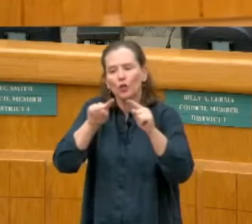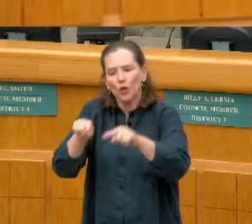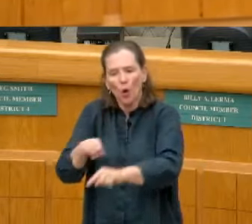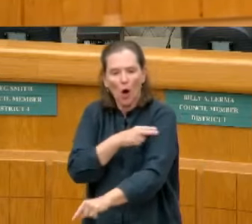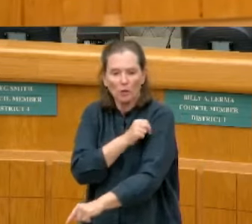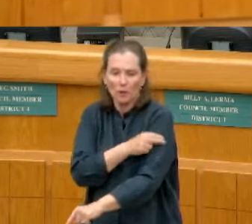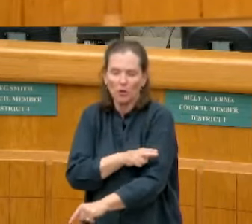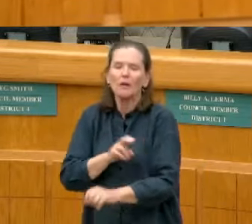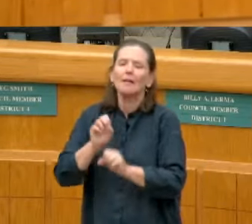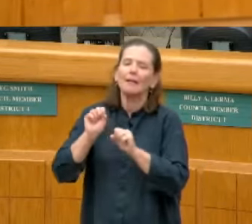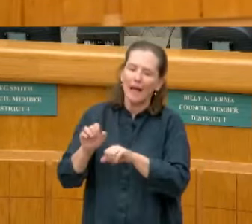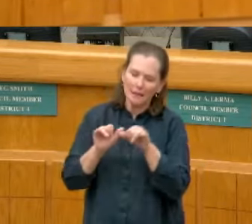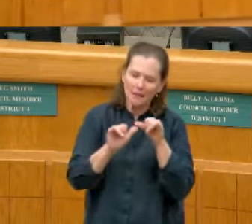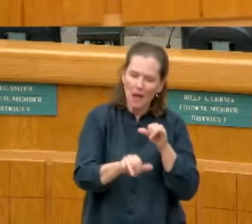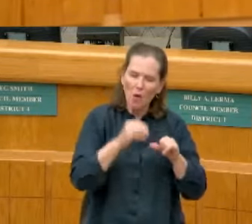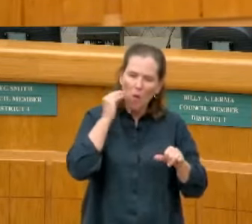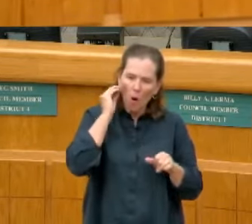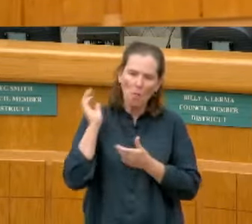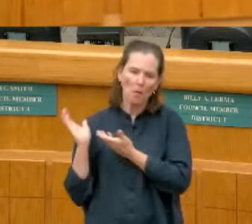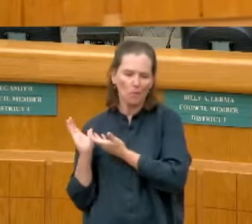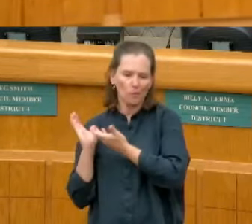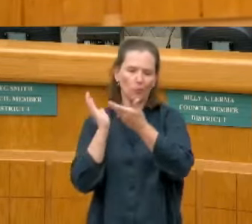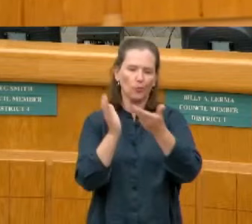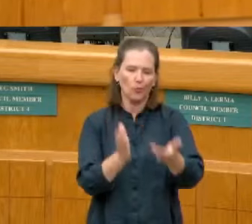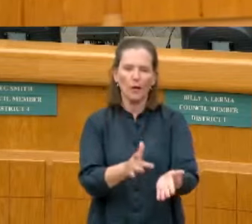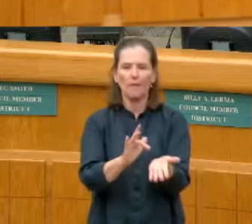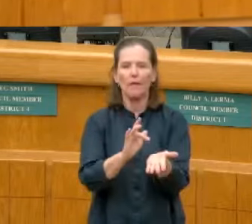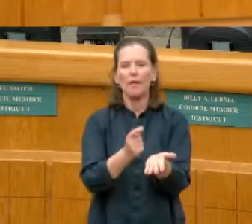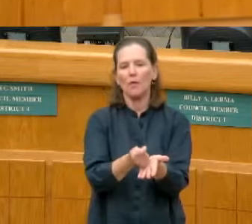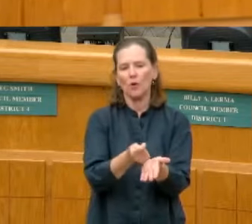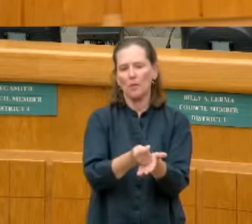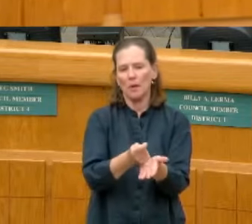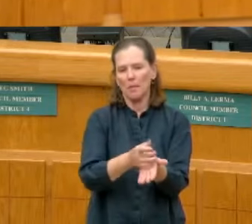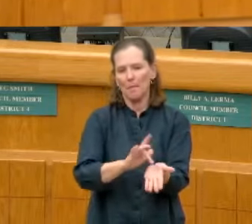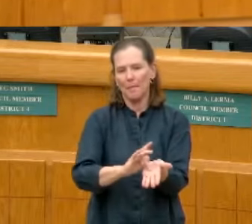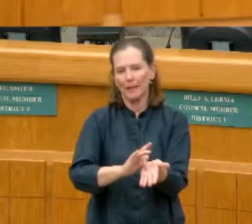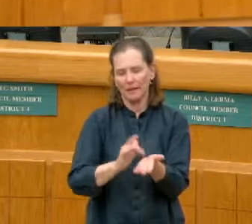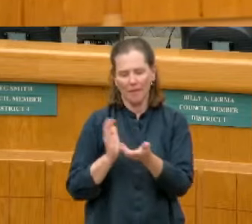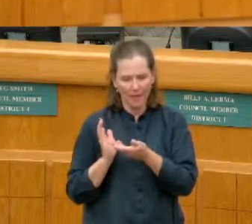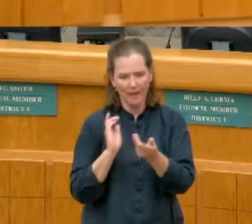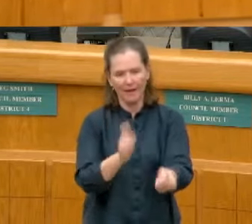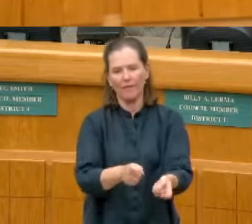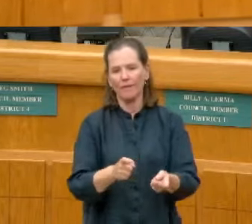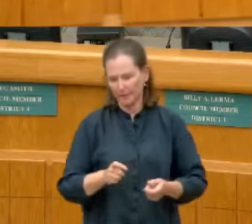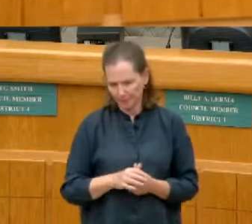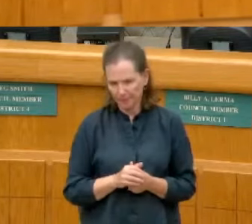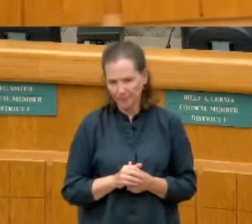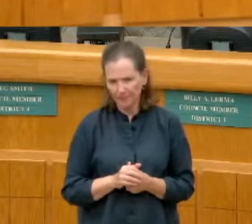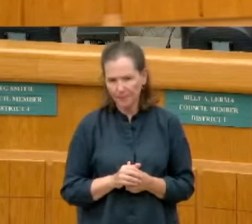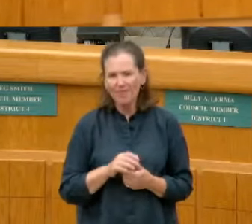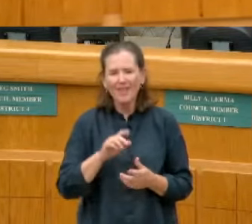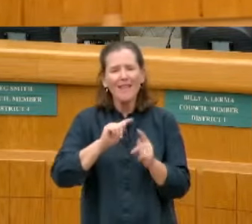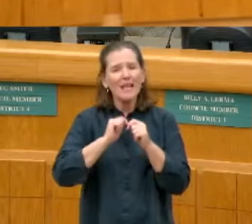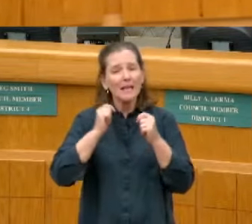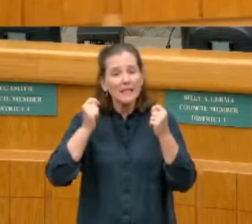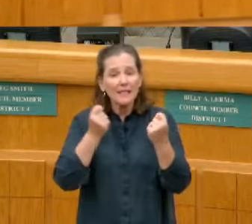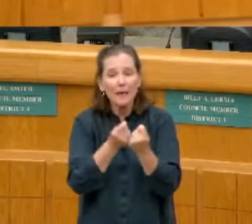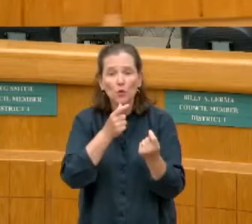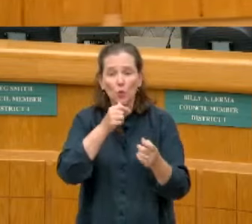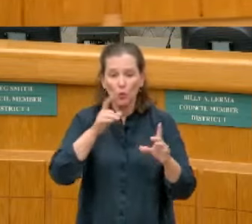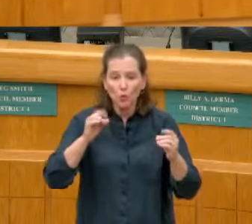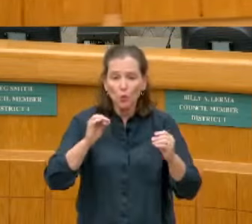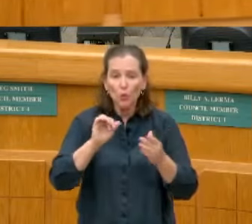replacing or in lieu of, it's in addition to the team which is already providing those therapies that I mentioned at the fairgrounds and the one at